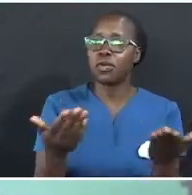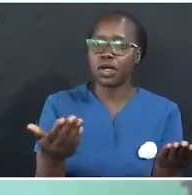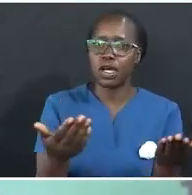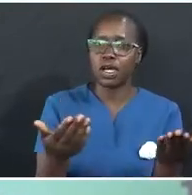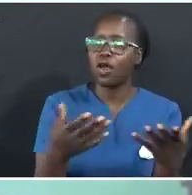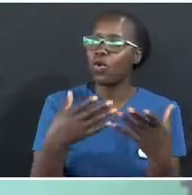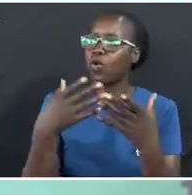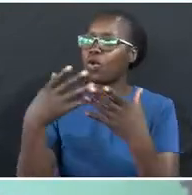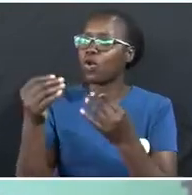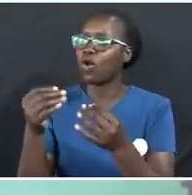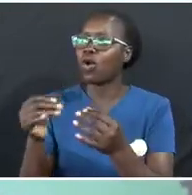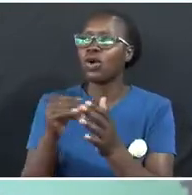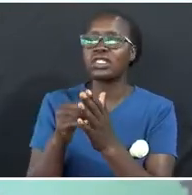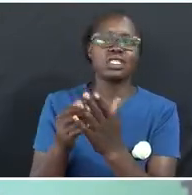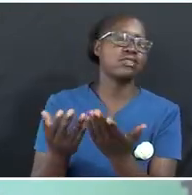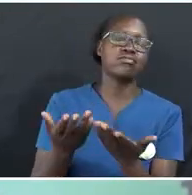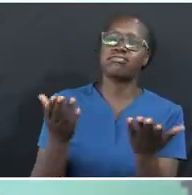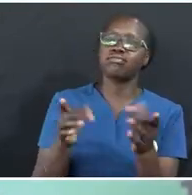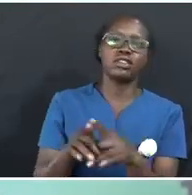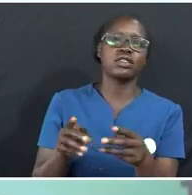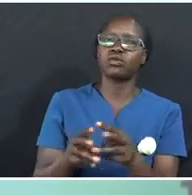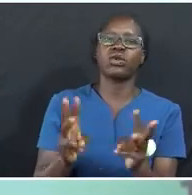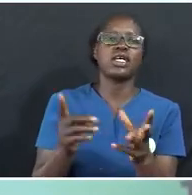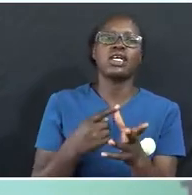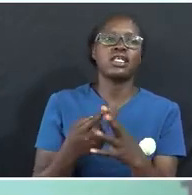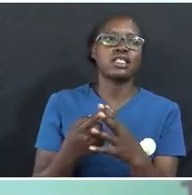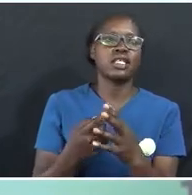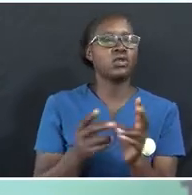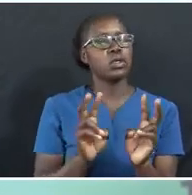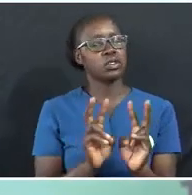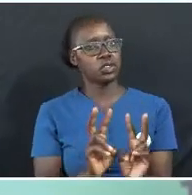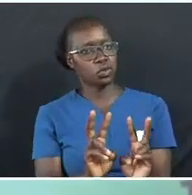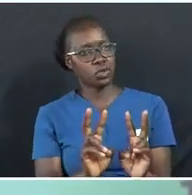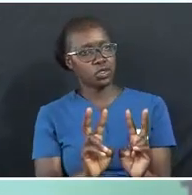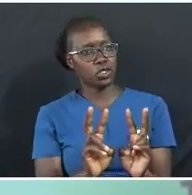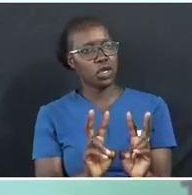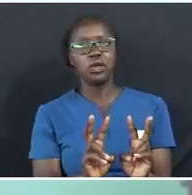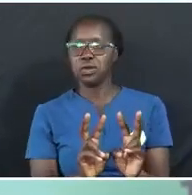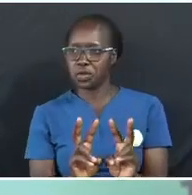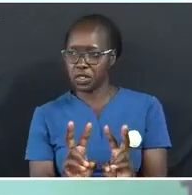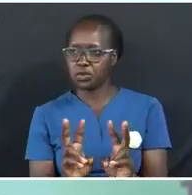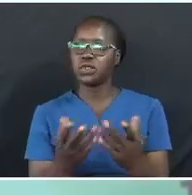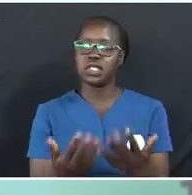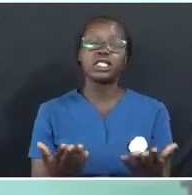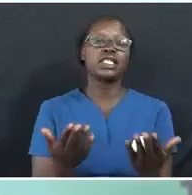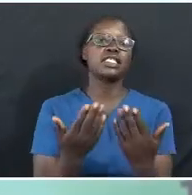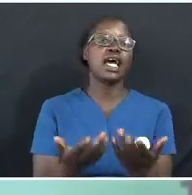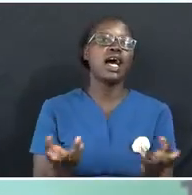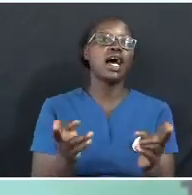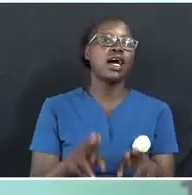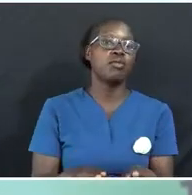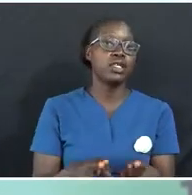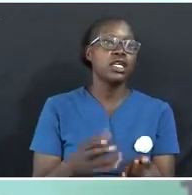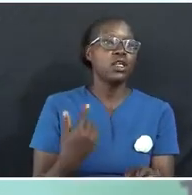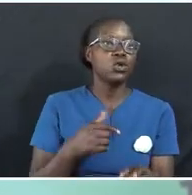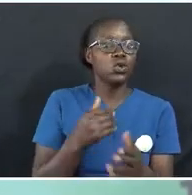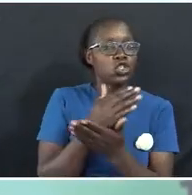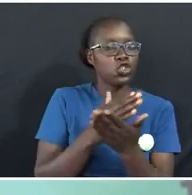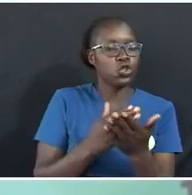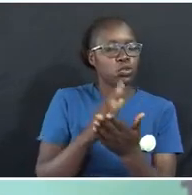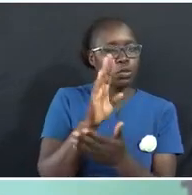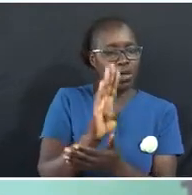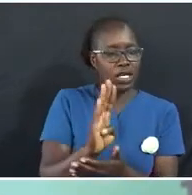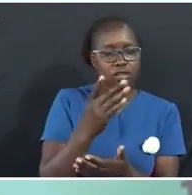out just peacefully that way. Then we are spectators. We are just watching things happen. We are supposed to be part of those